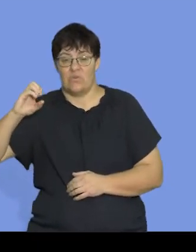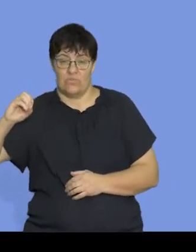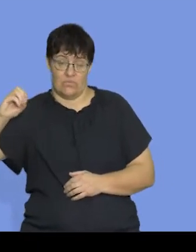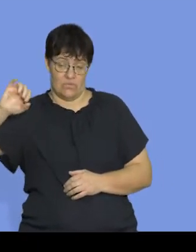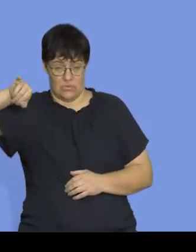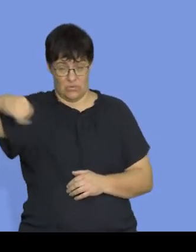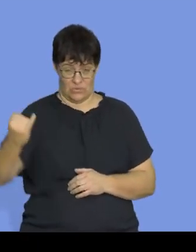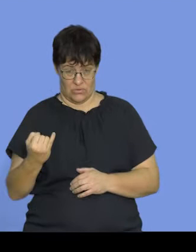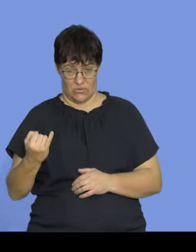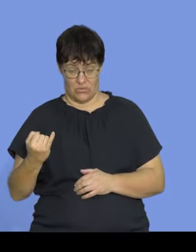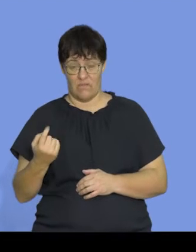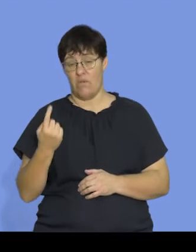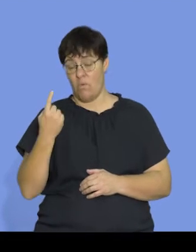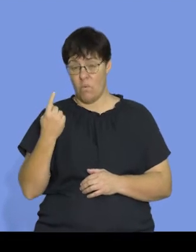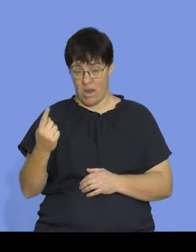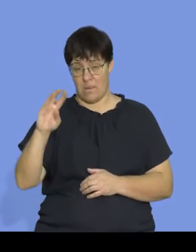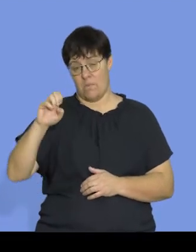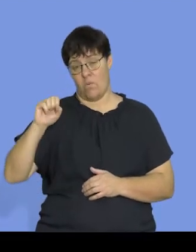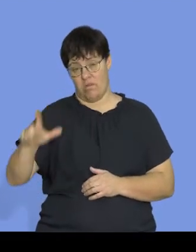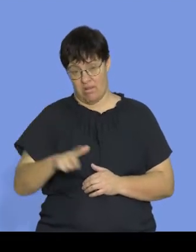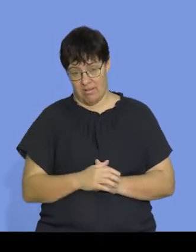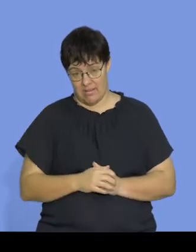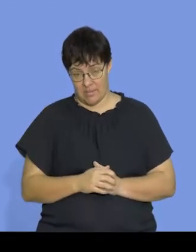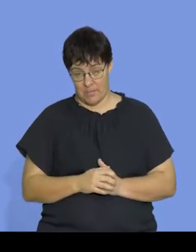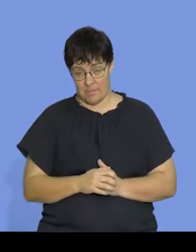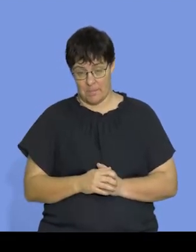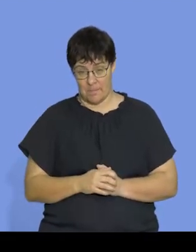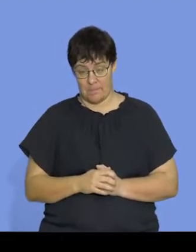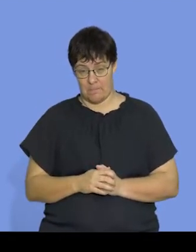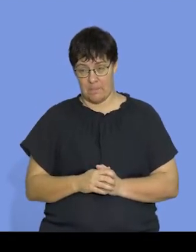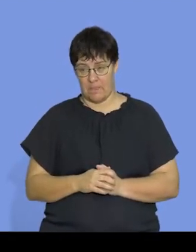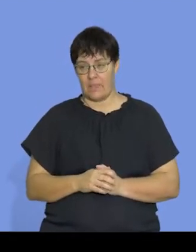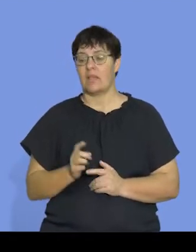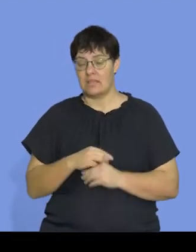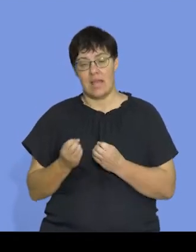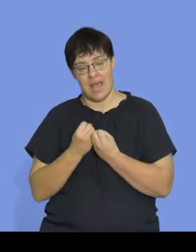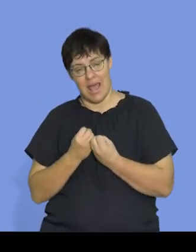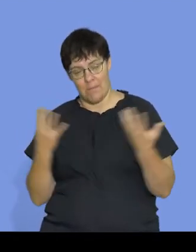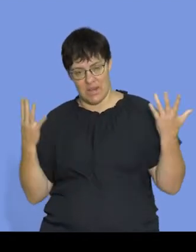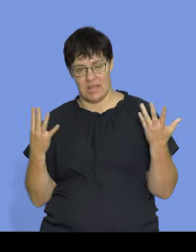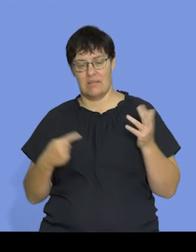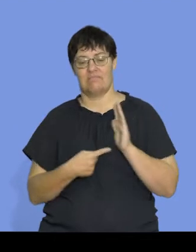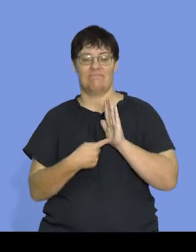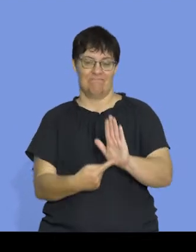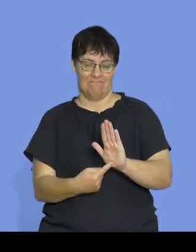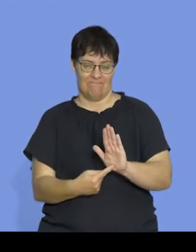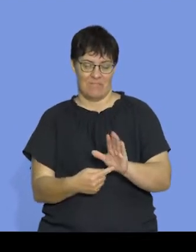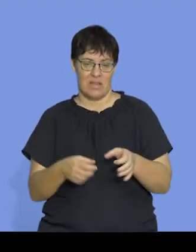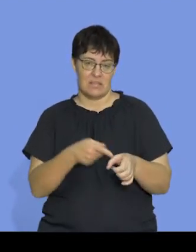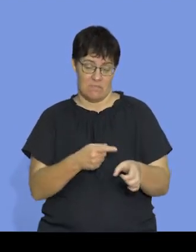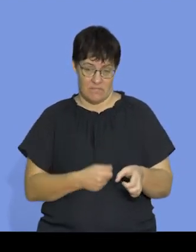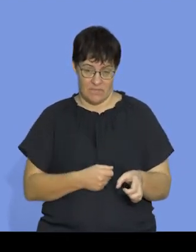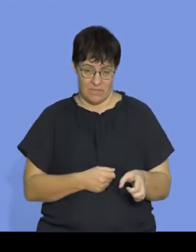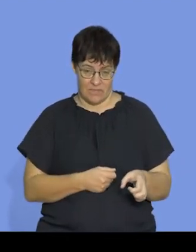joules per mole of a substance, okay? Because this is the amount of sample of substance that we have, because it contains